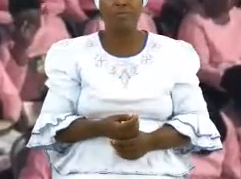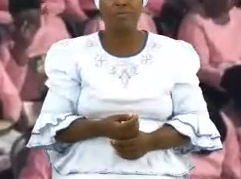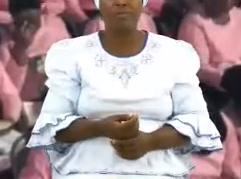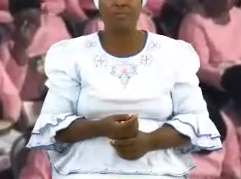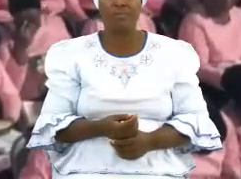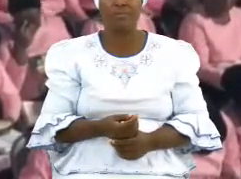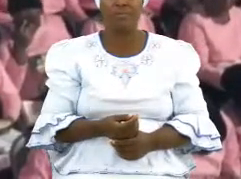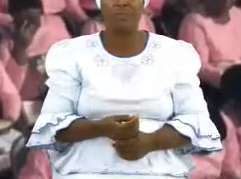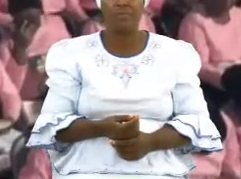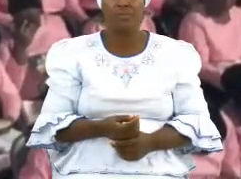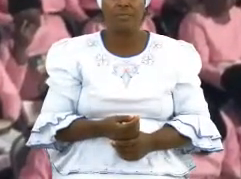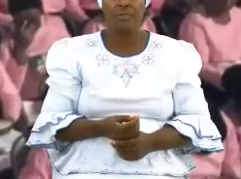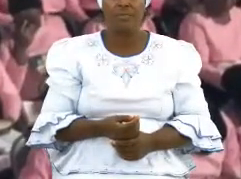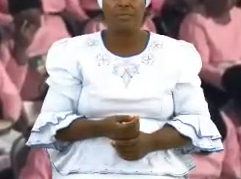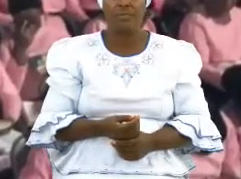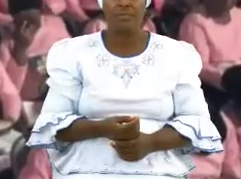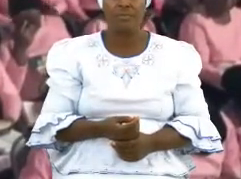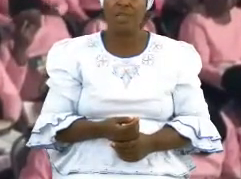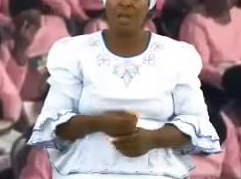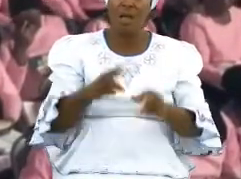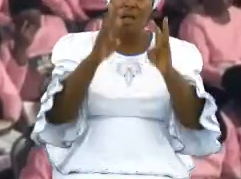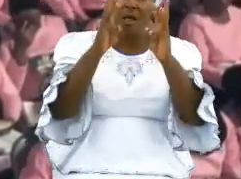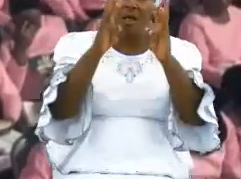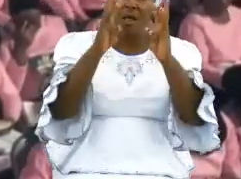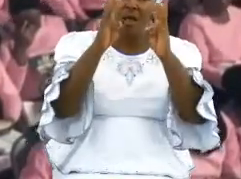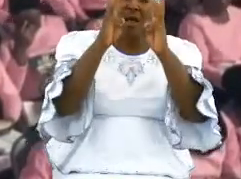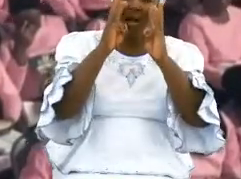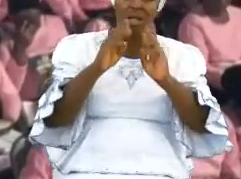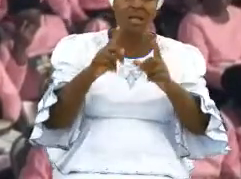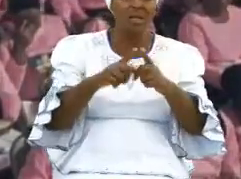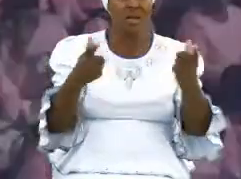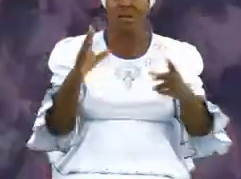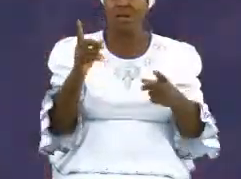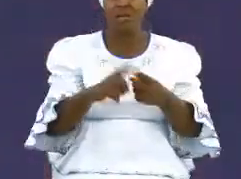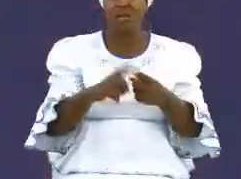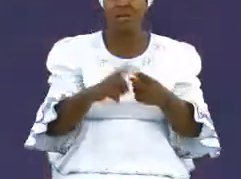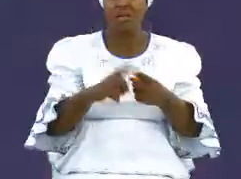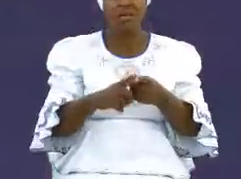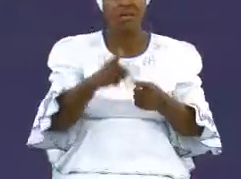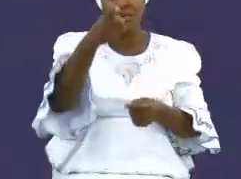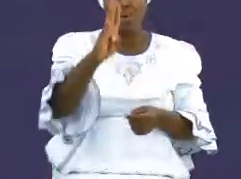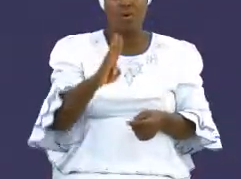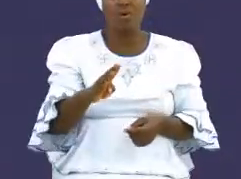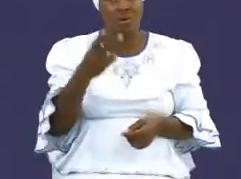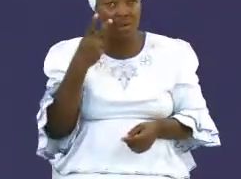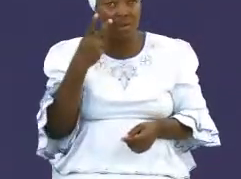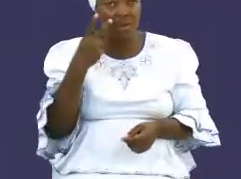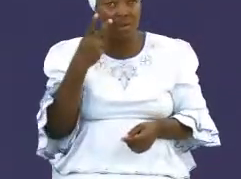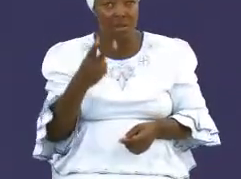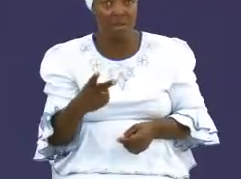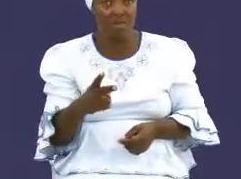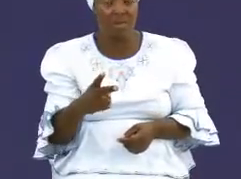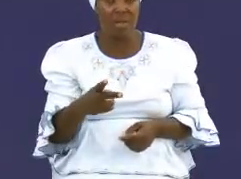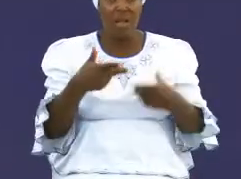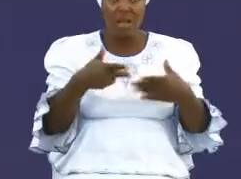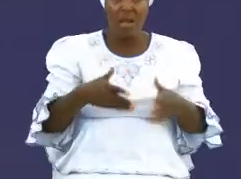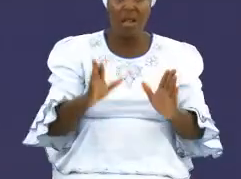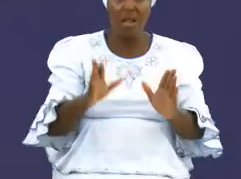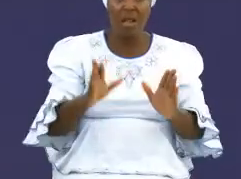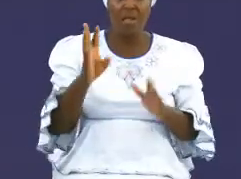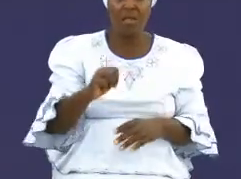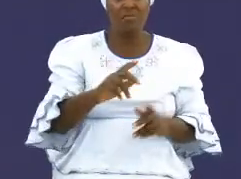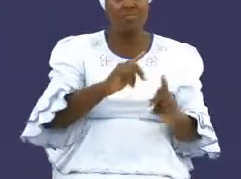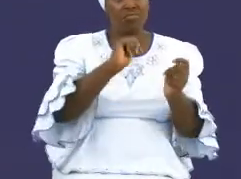and cry mightily unto God. Yea, let them turn. That's the